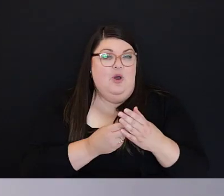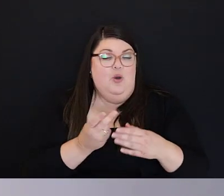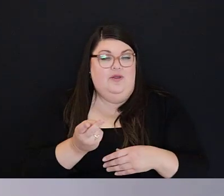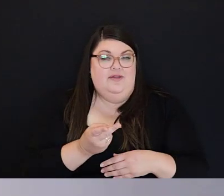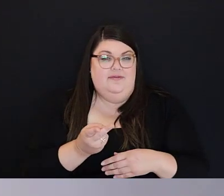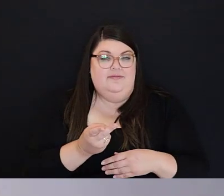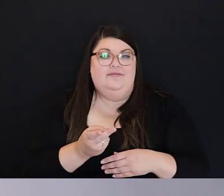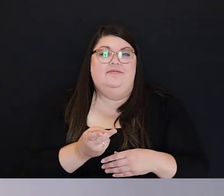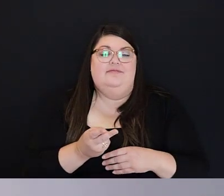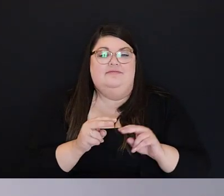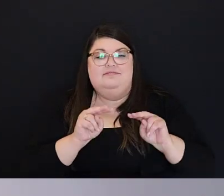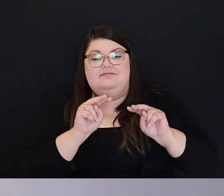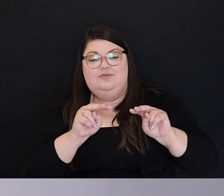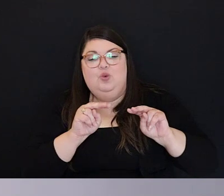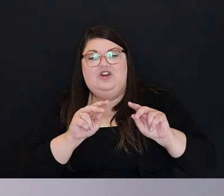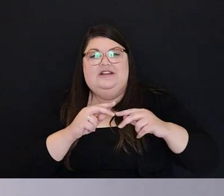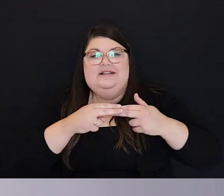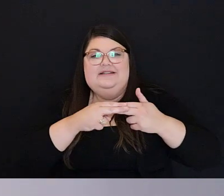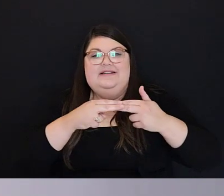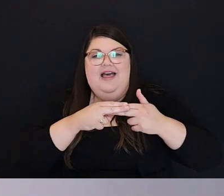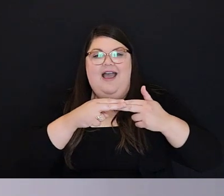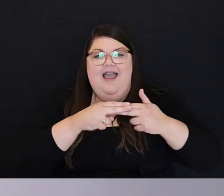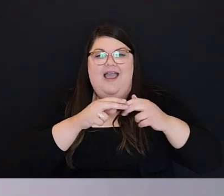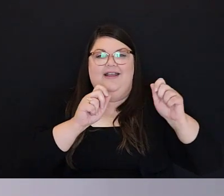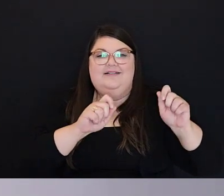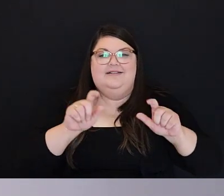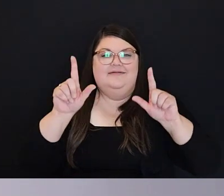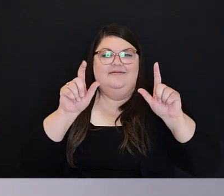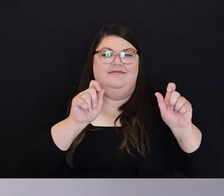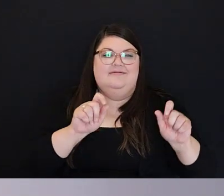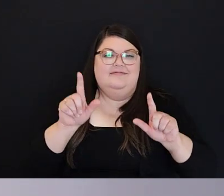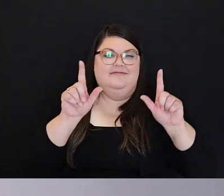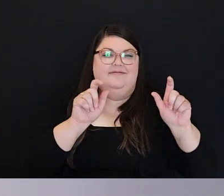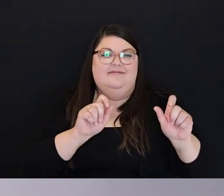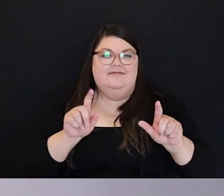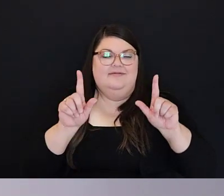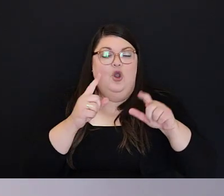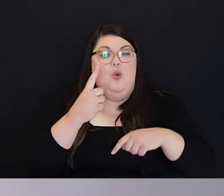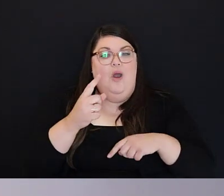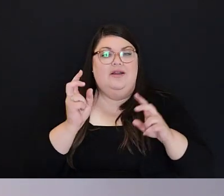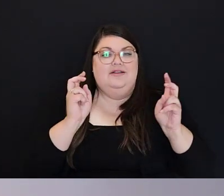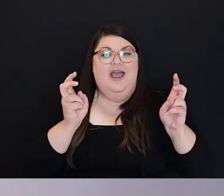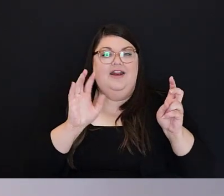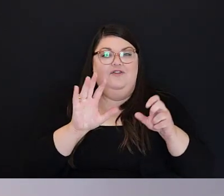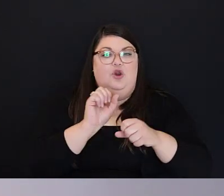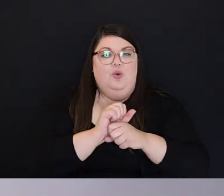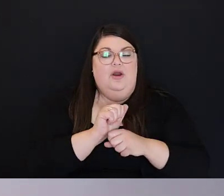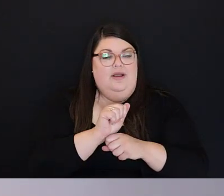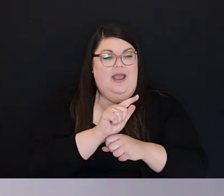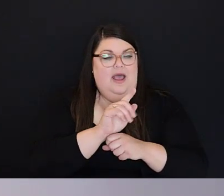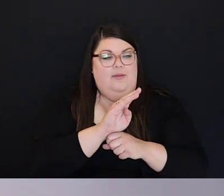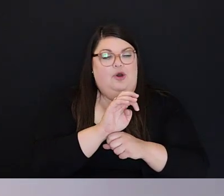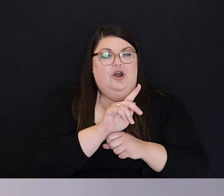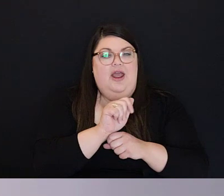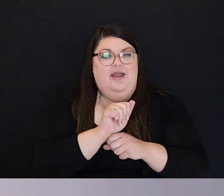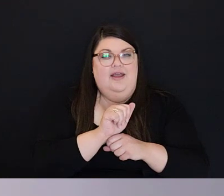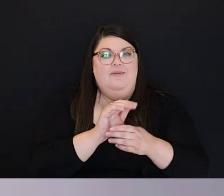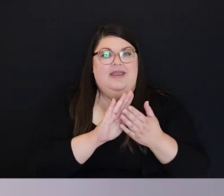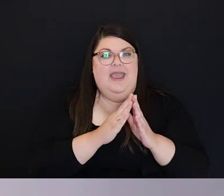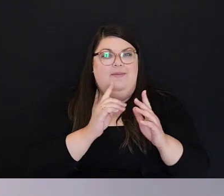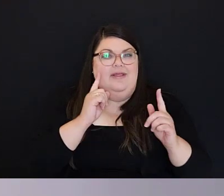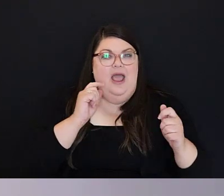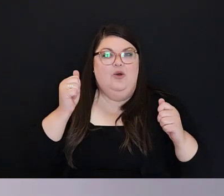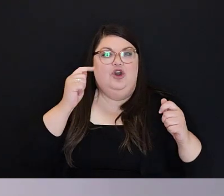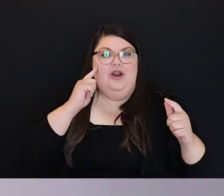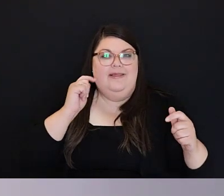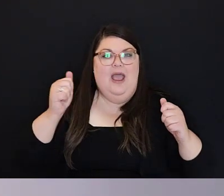watching the slides cycle through, one of the titles of your work, Alberta, really became louder and